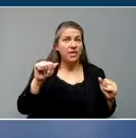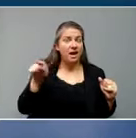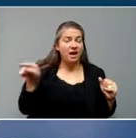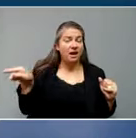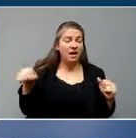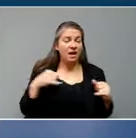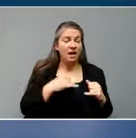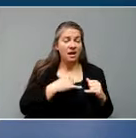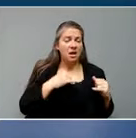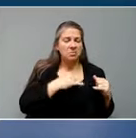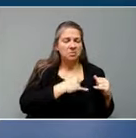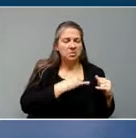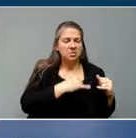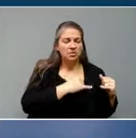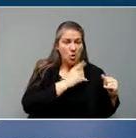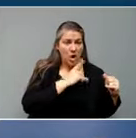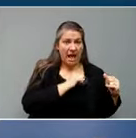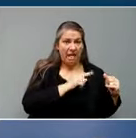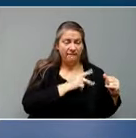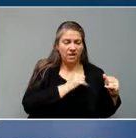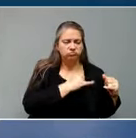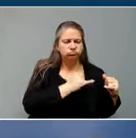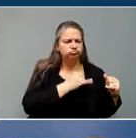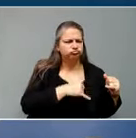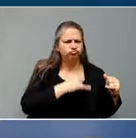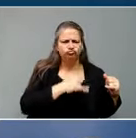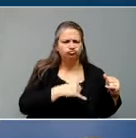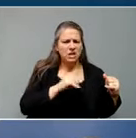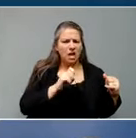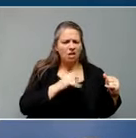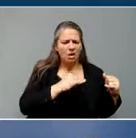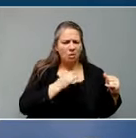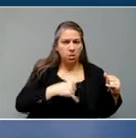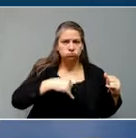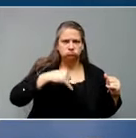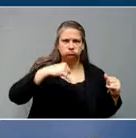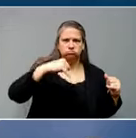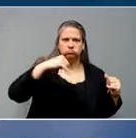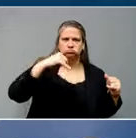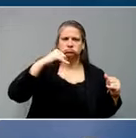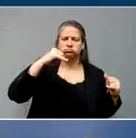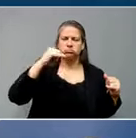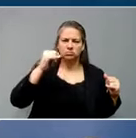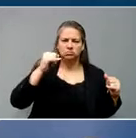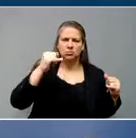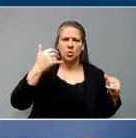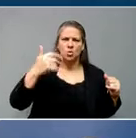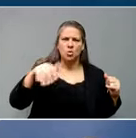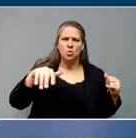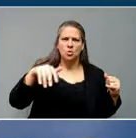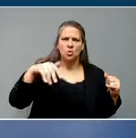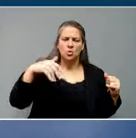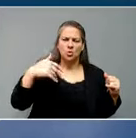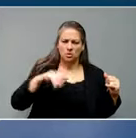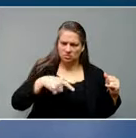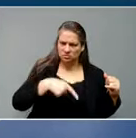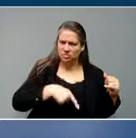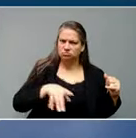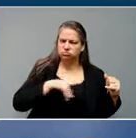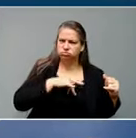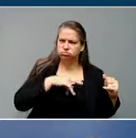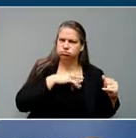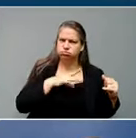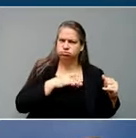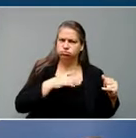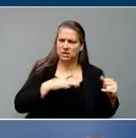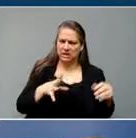of a sudden, it went to the second highest age group for who is getting COVID.